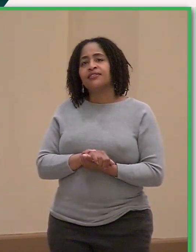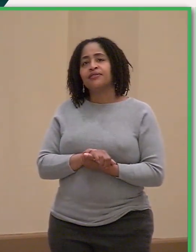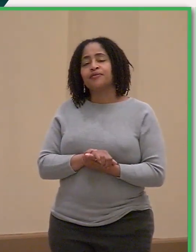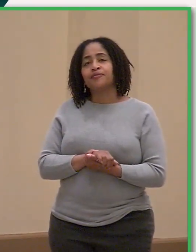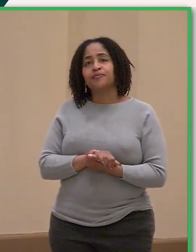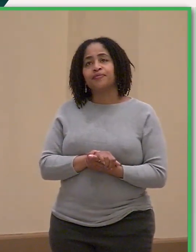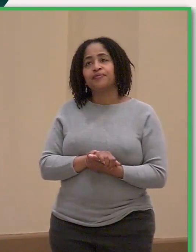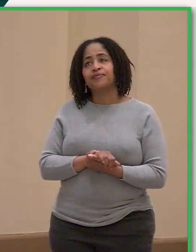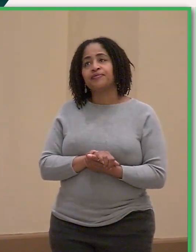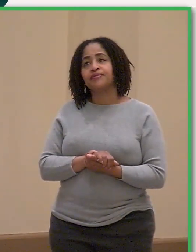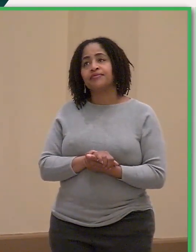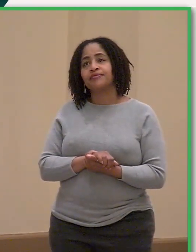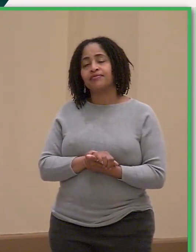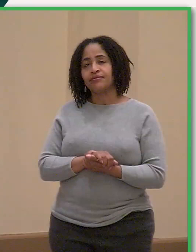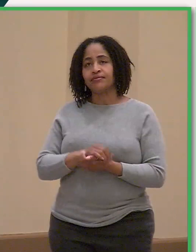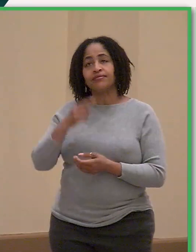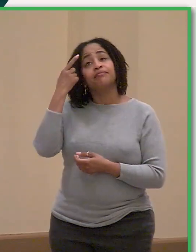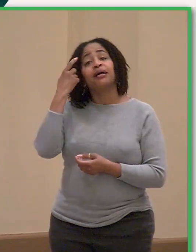because